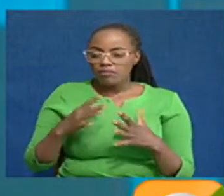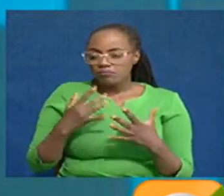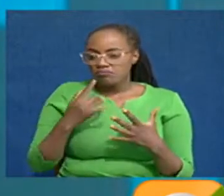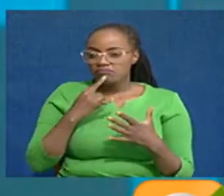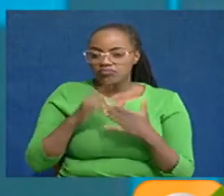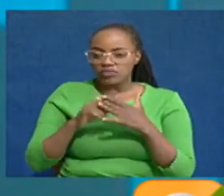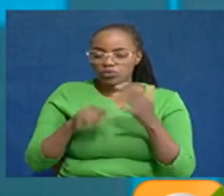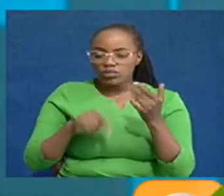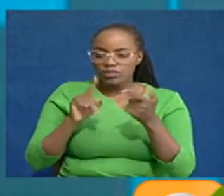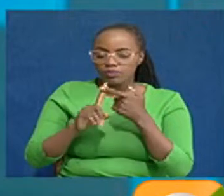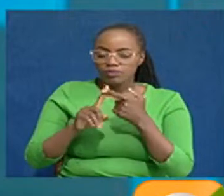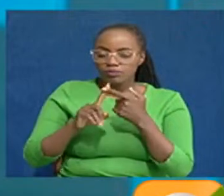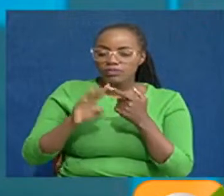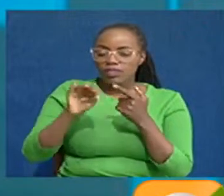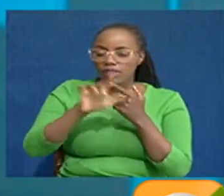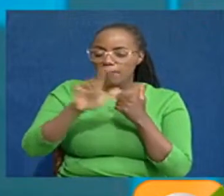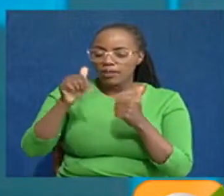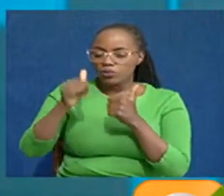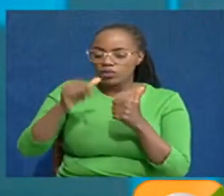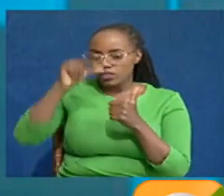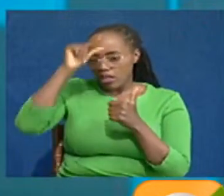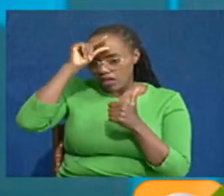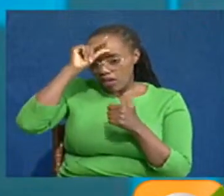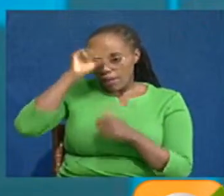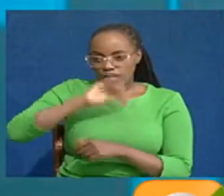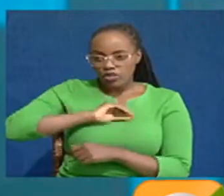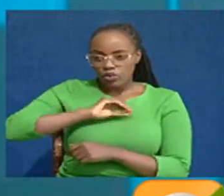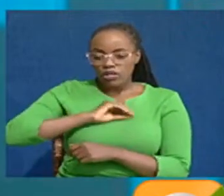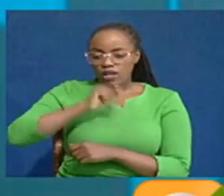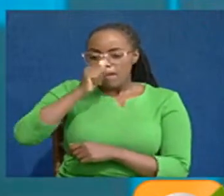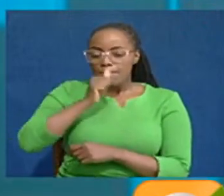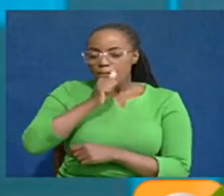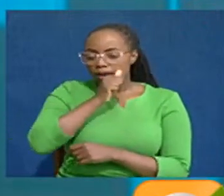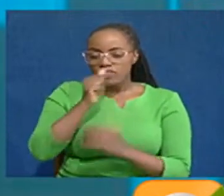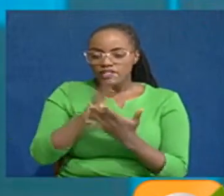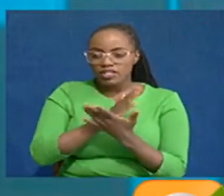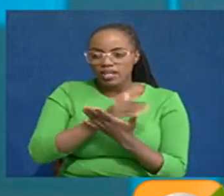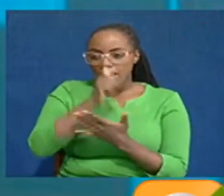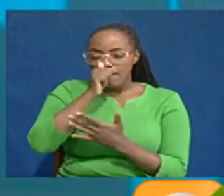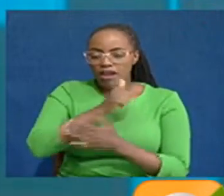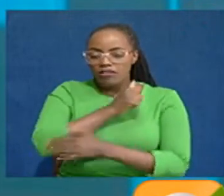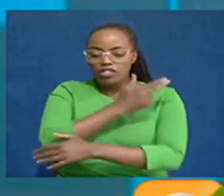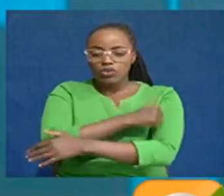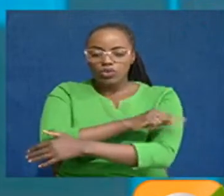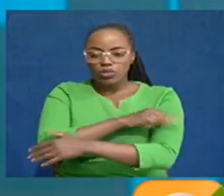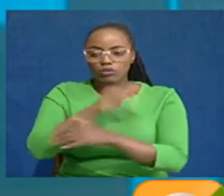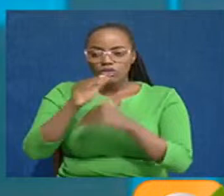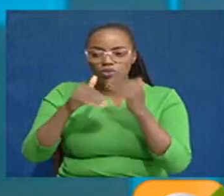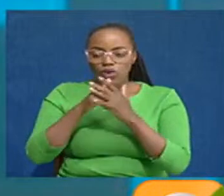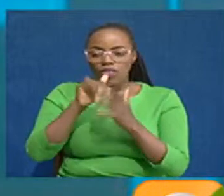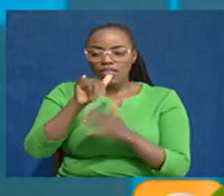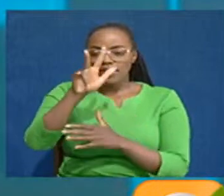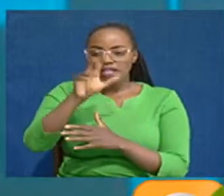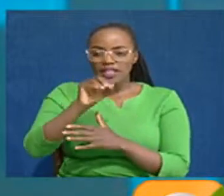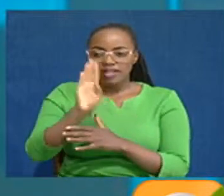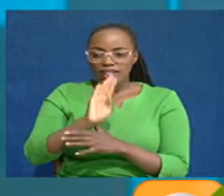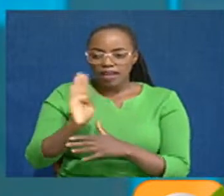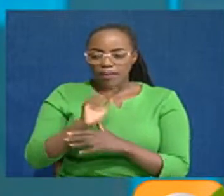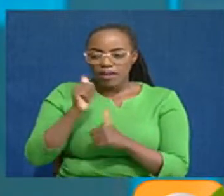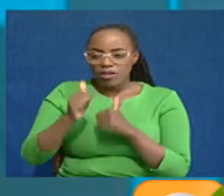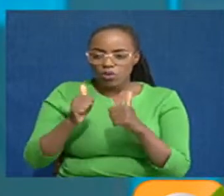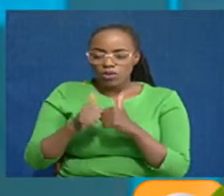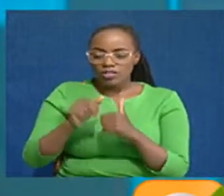So there's pending bills that are owed by government. I mean, in the private sector, private hospitals, there's that 30 billion odd that is owed